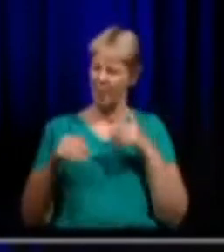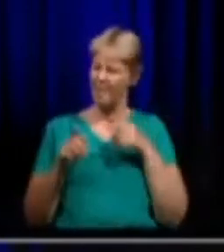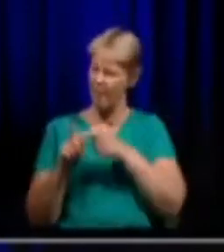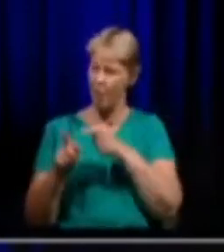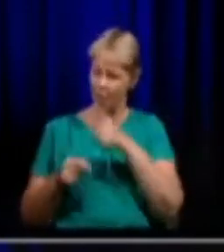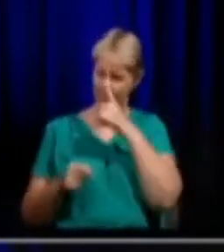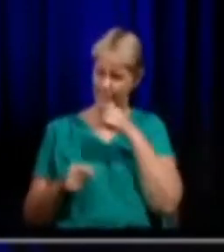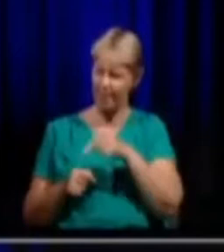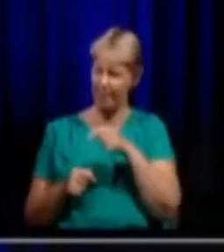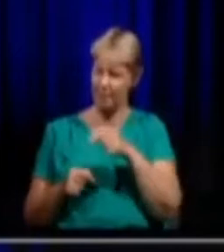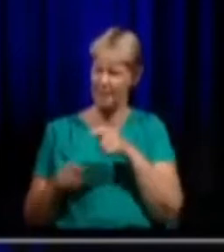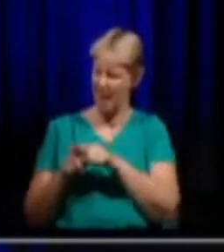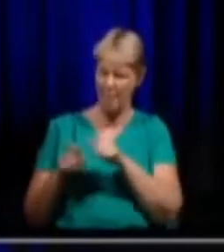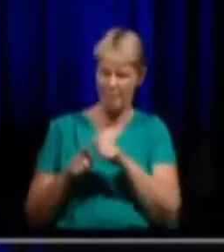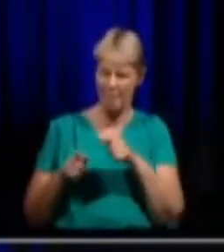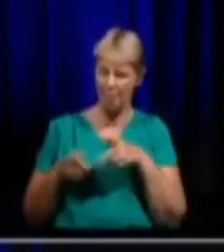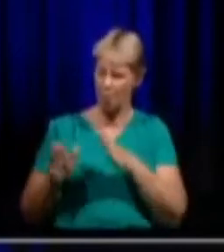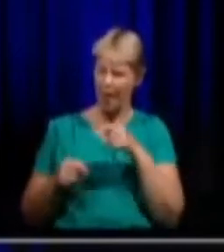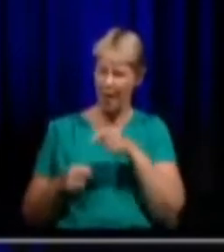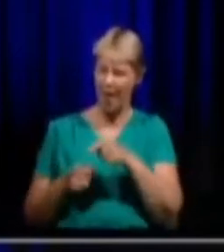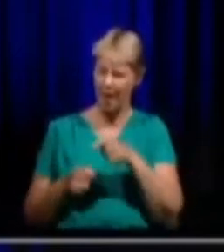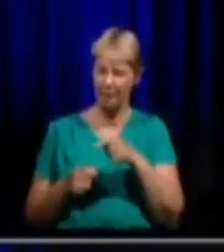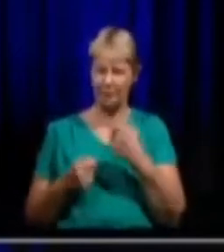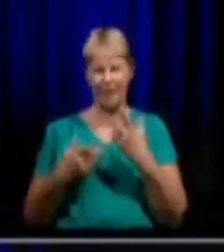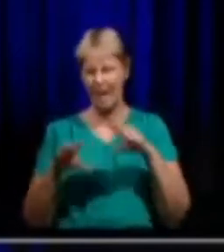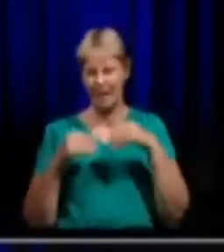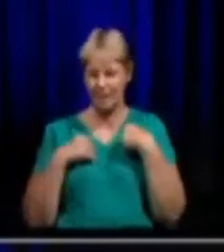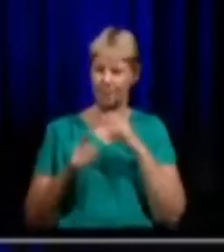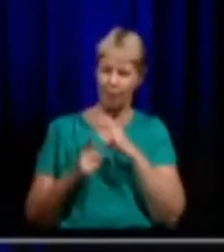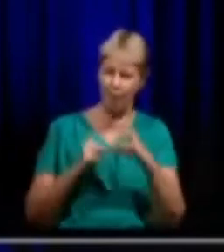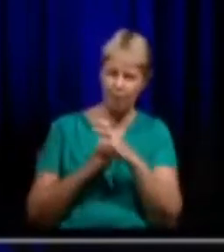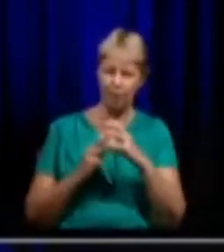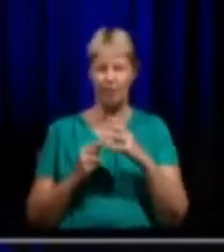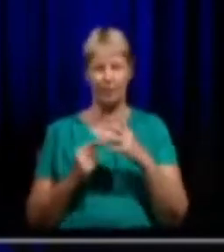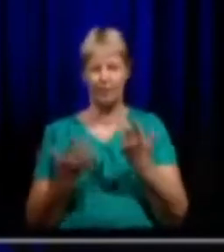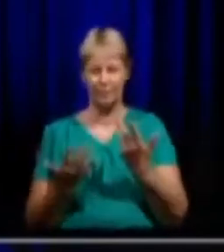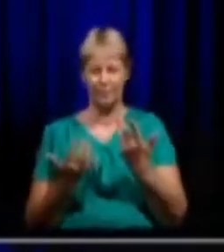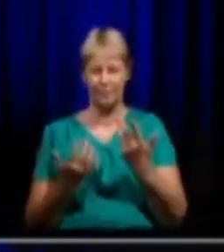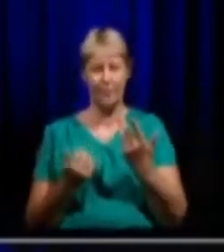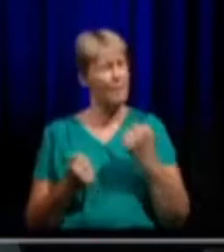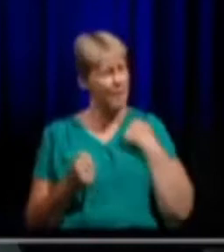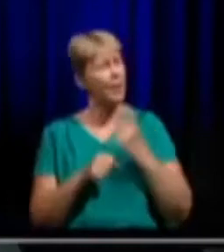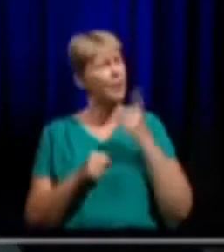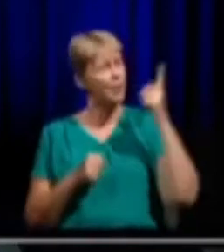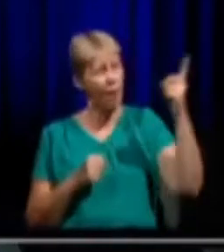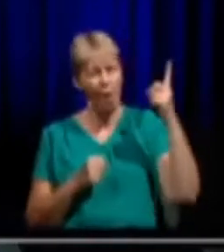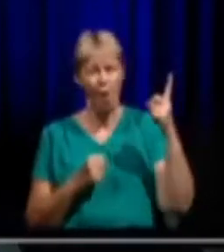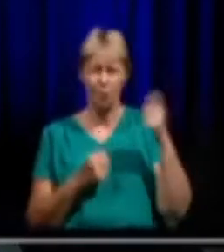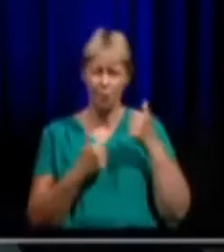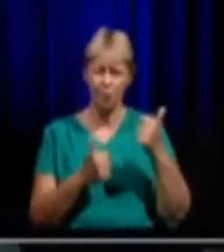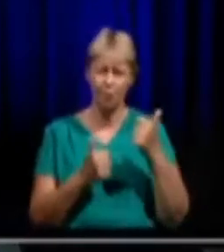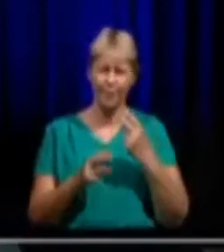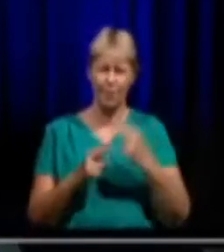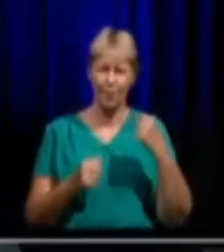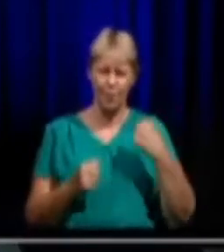else is doing. And just accept culture, accept status quo. After how good my God is to me, how much blessing is poured into